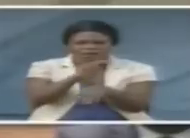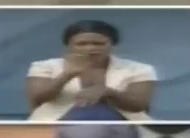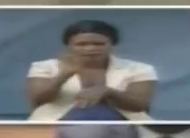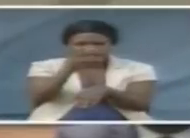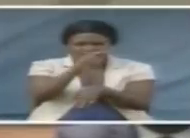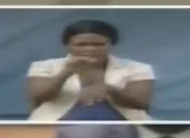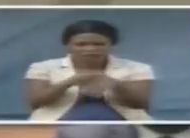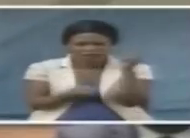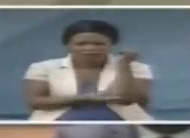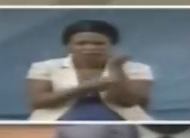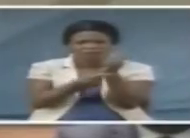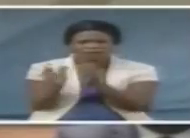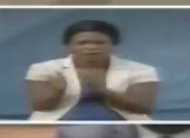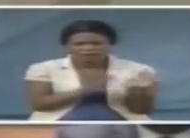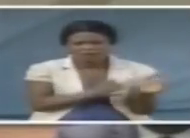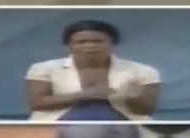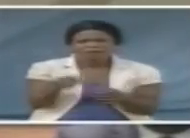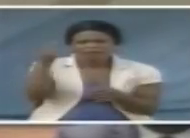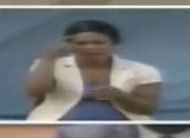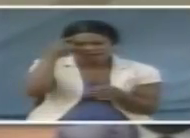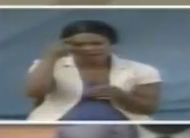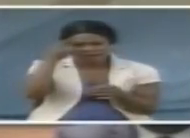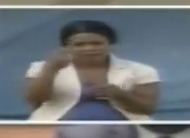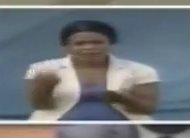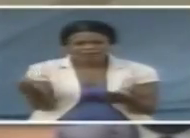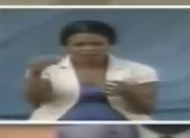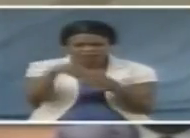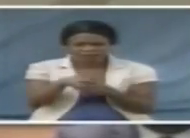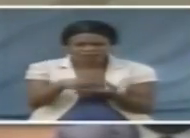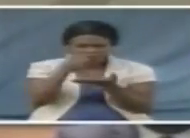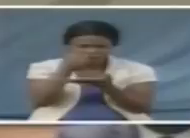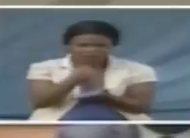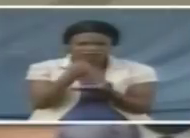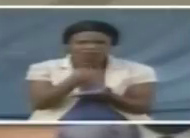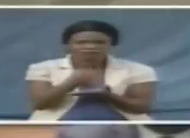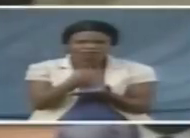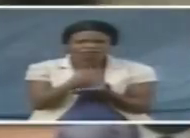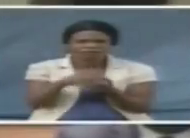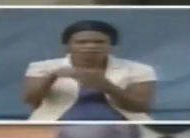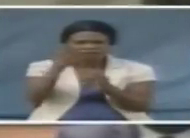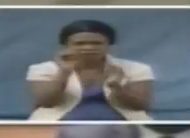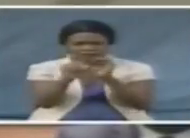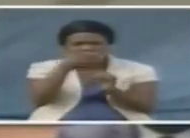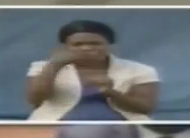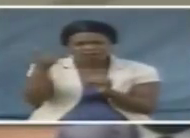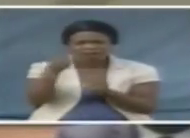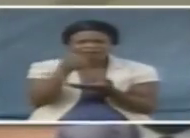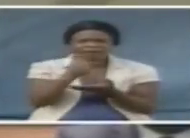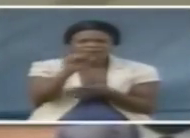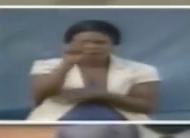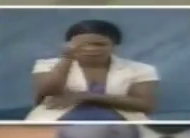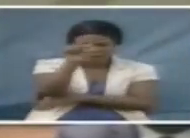the development outcomes in the 7th National Development Plan, government is migrating